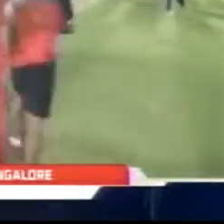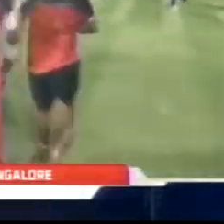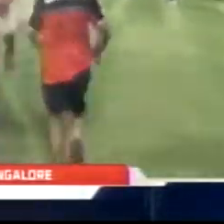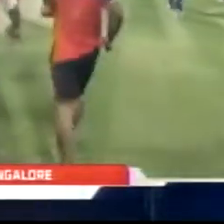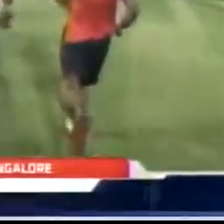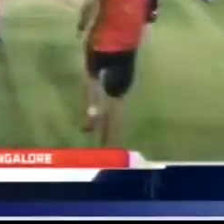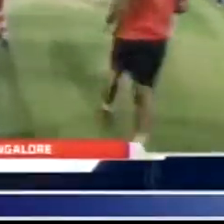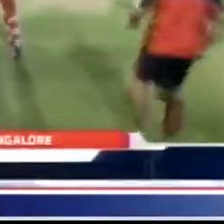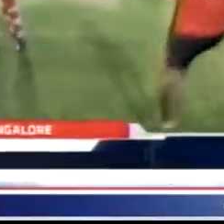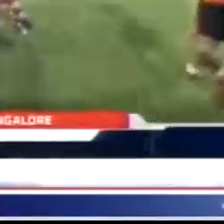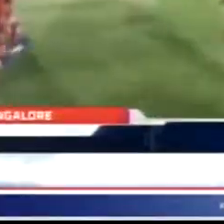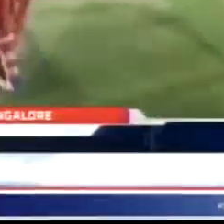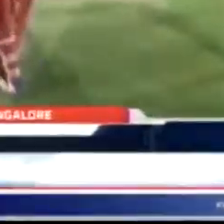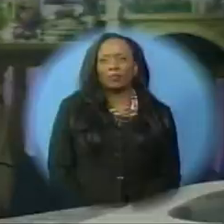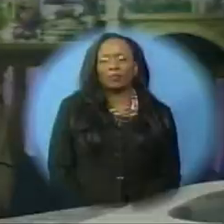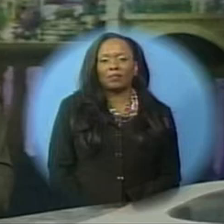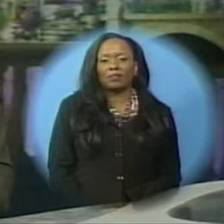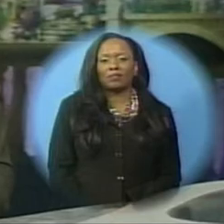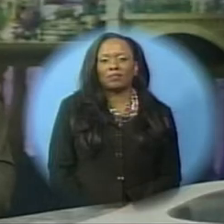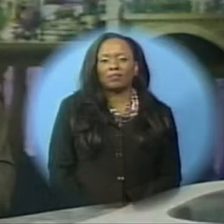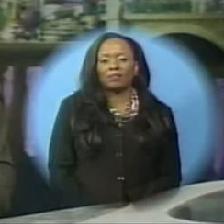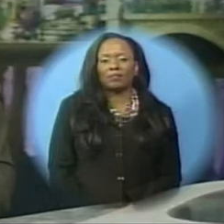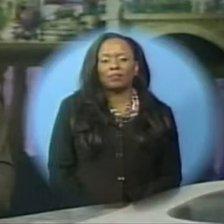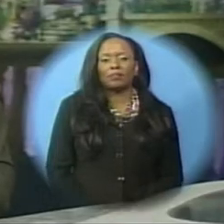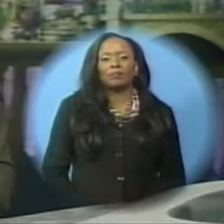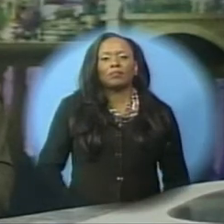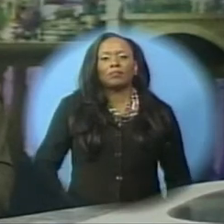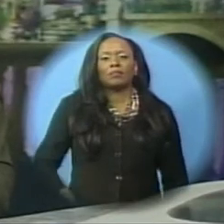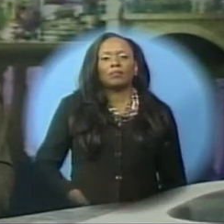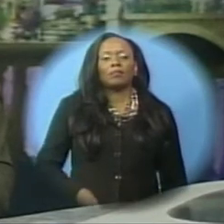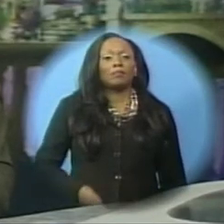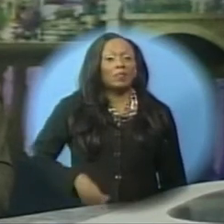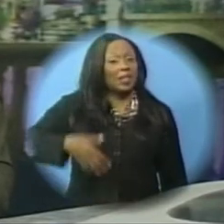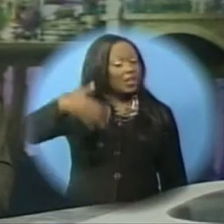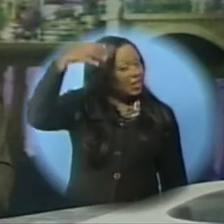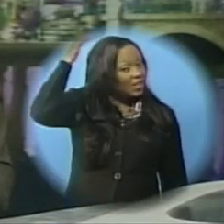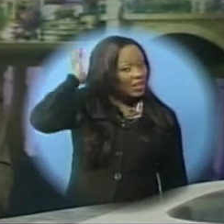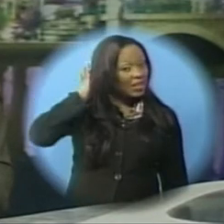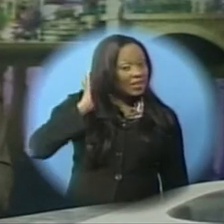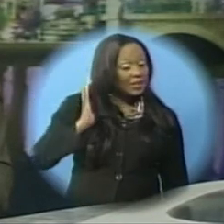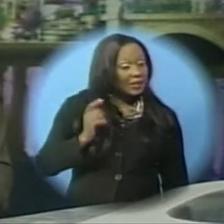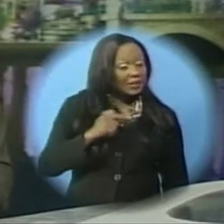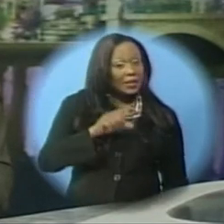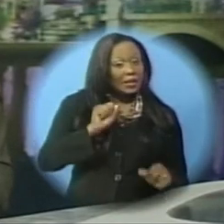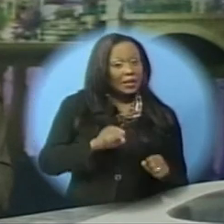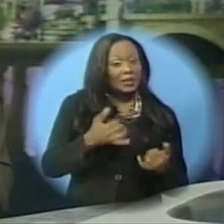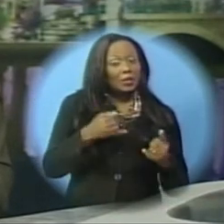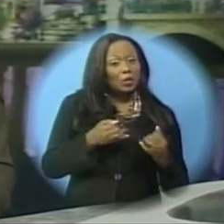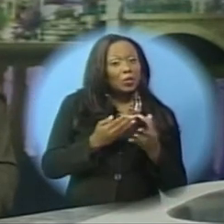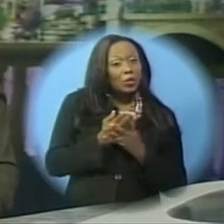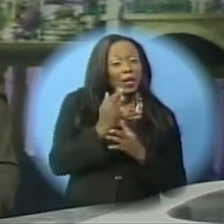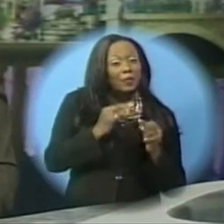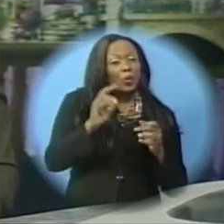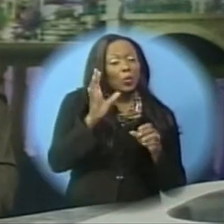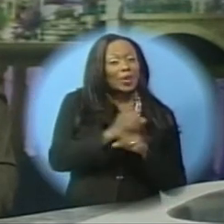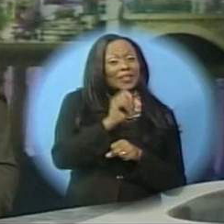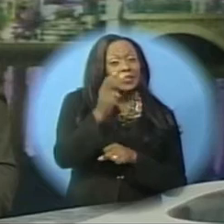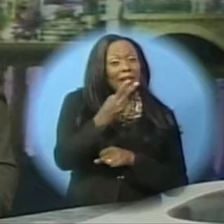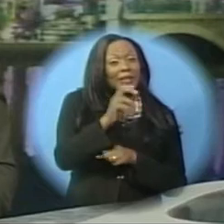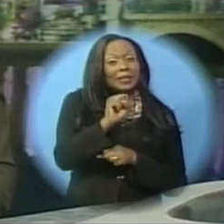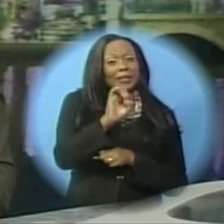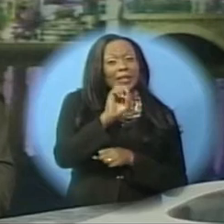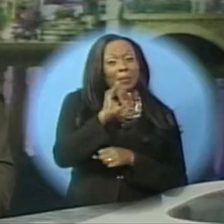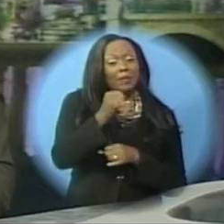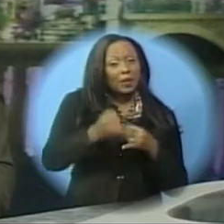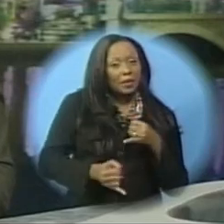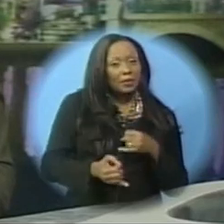a helmet. Well, the Lions still have a chance to qualify if they win the second semi-final. Chris Gayle will not